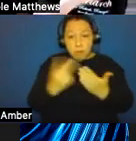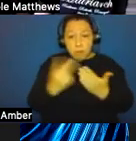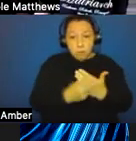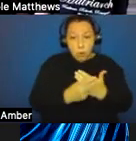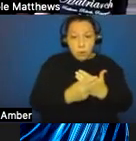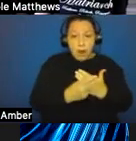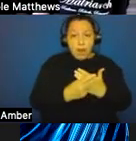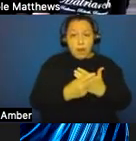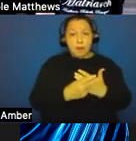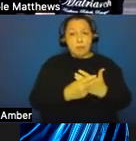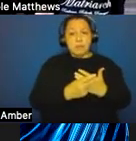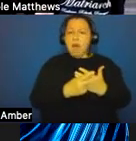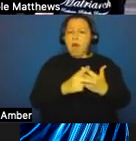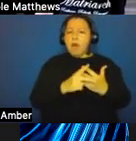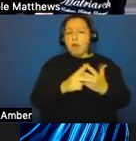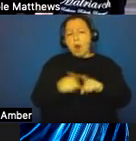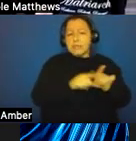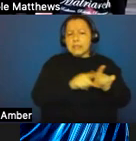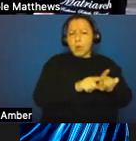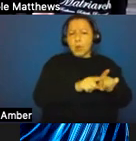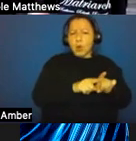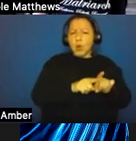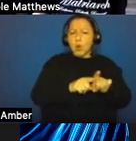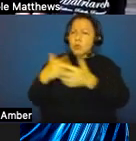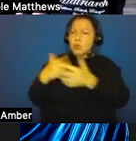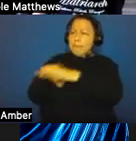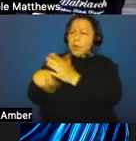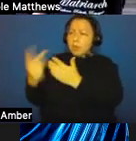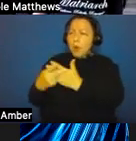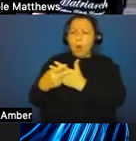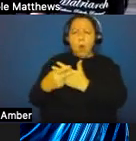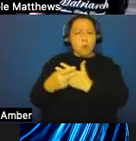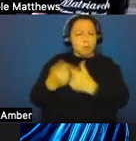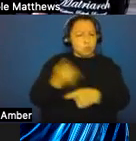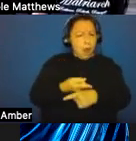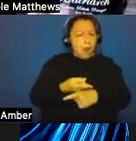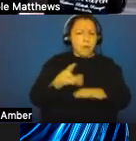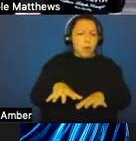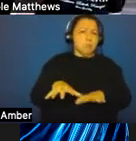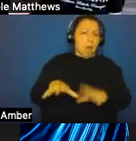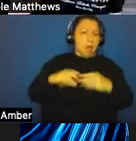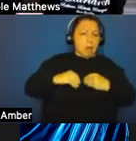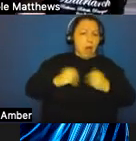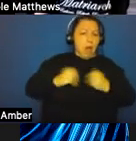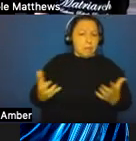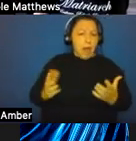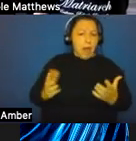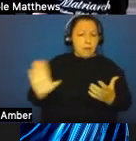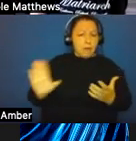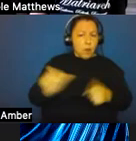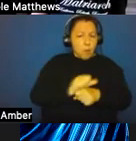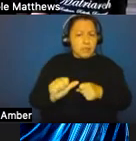very similar to mainstream programs, right? Like we've adopted many practices, many